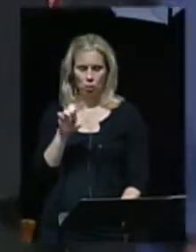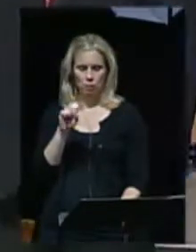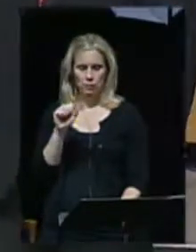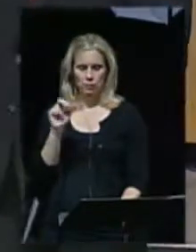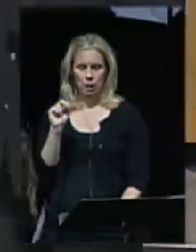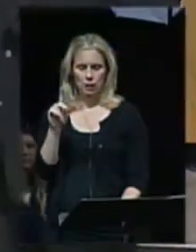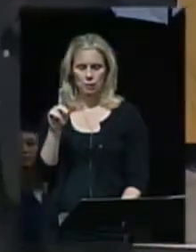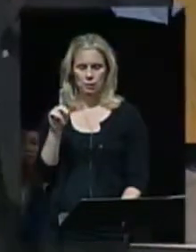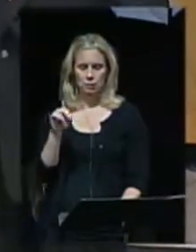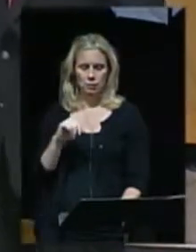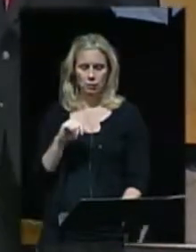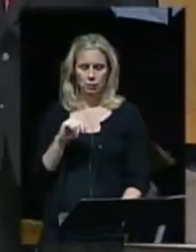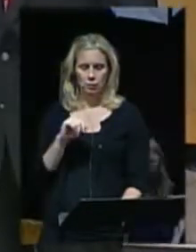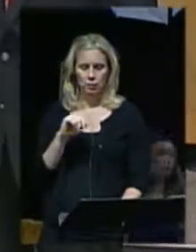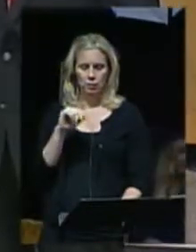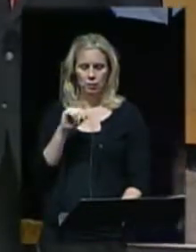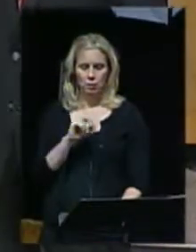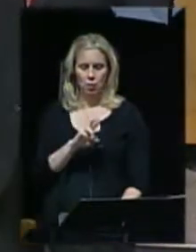Cole Sand.